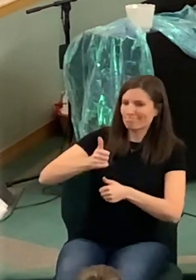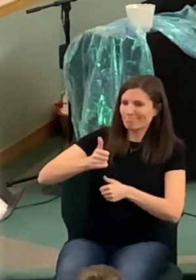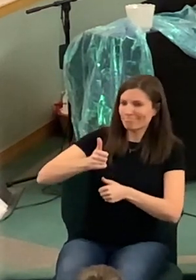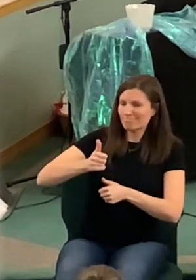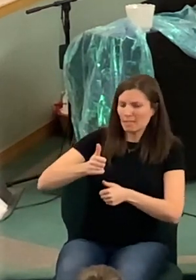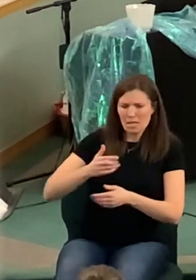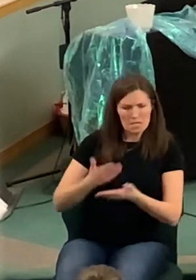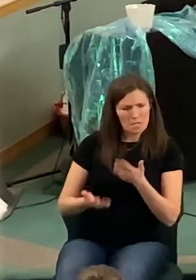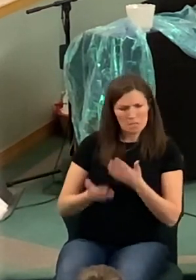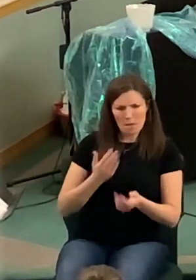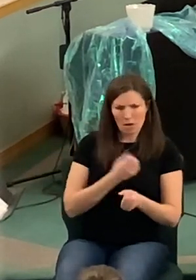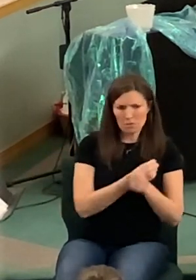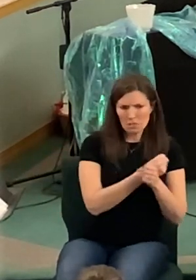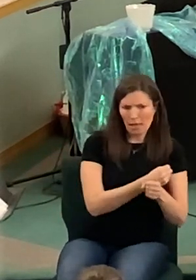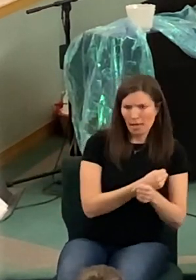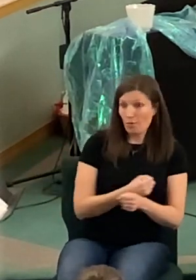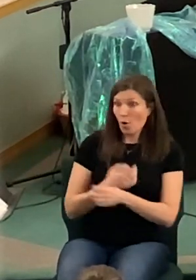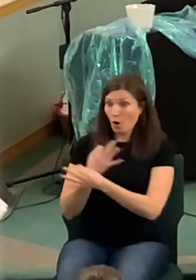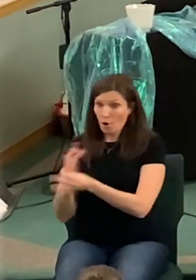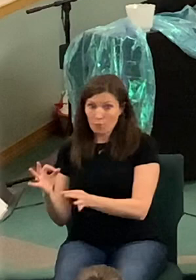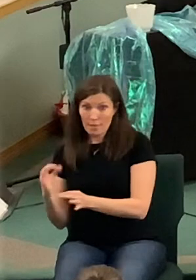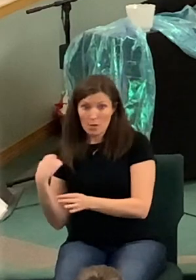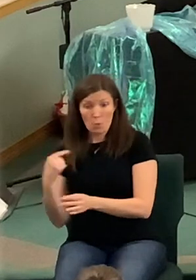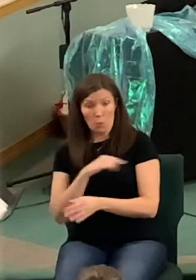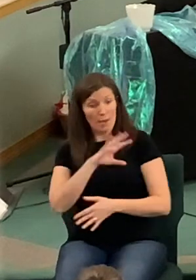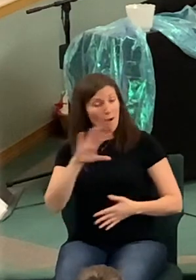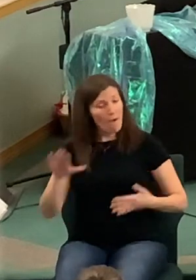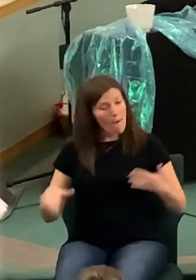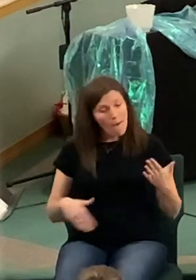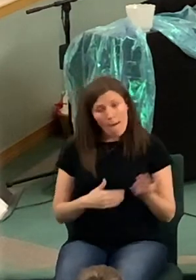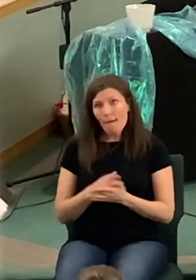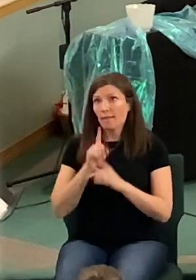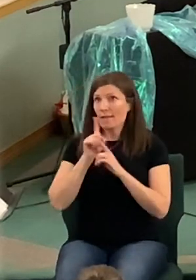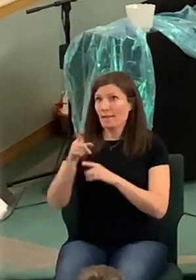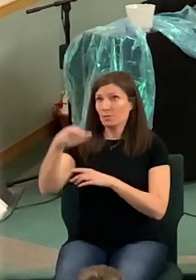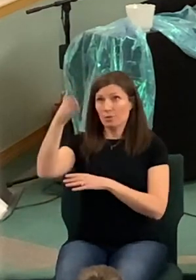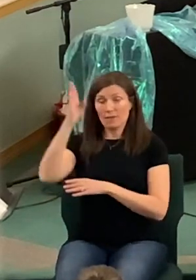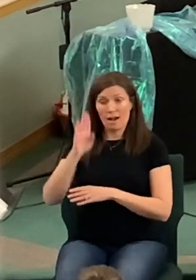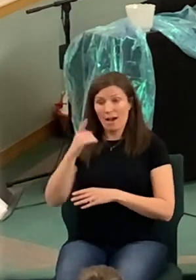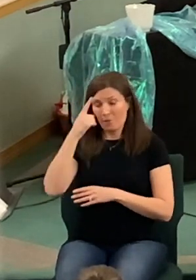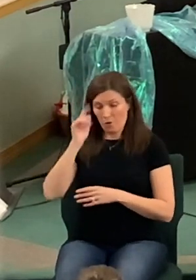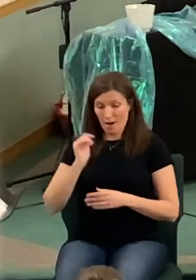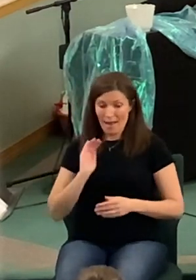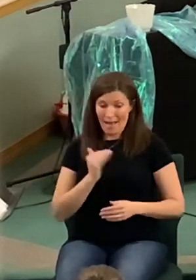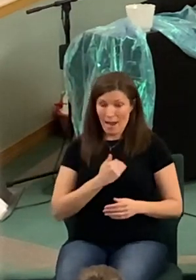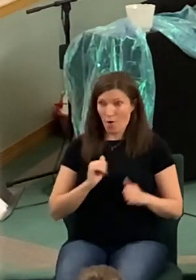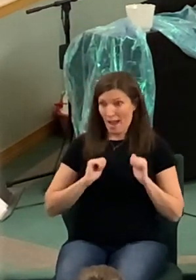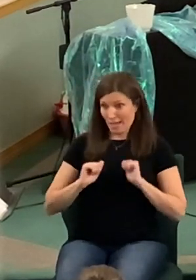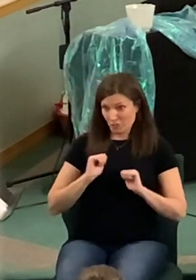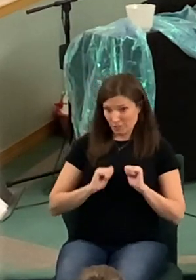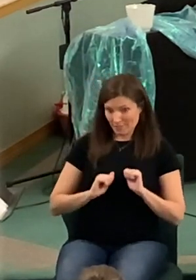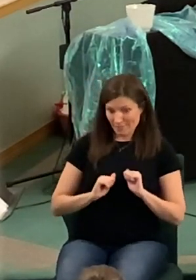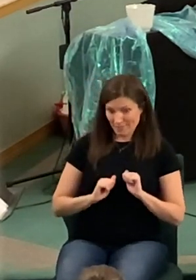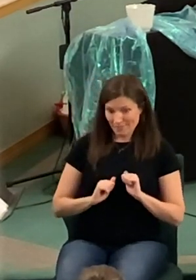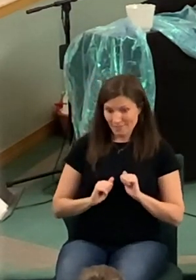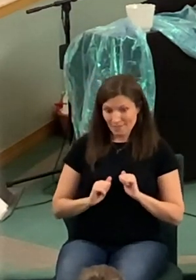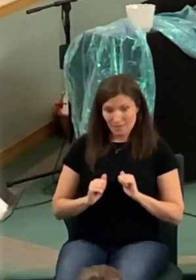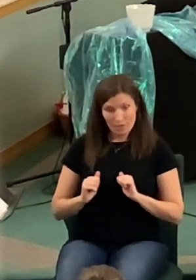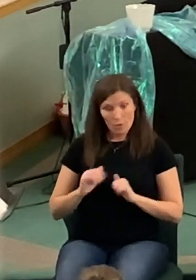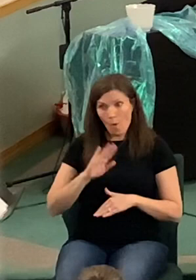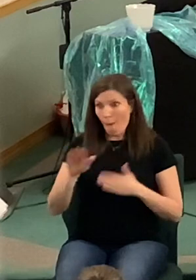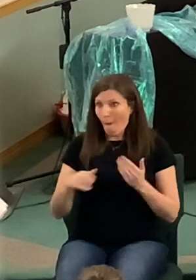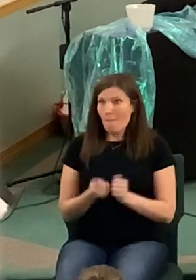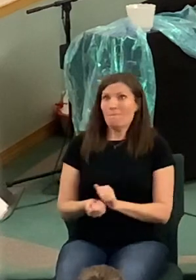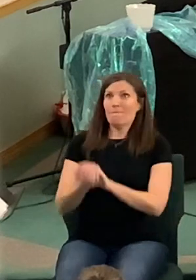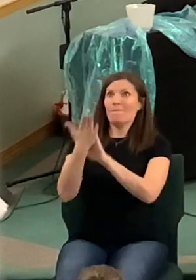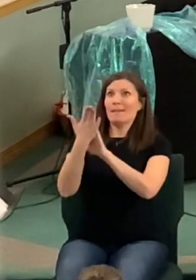Slave or free, we are going to answer to God for our actions. Poor or rich, we are going to face God and be rewarded or